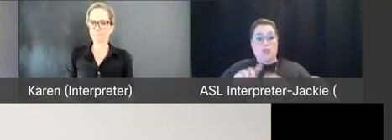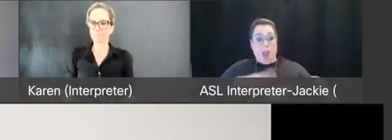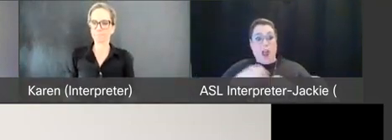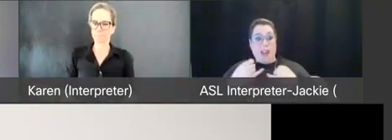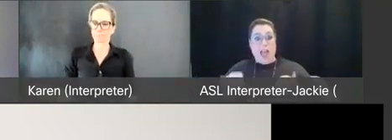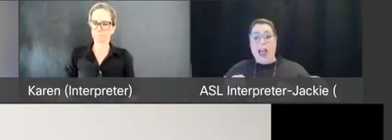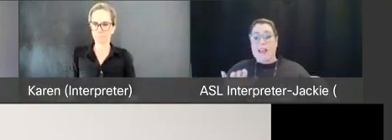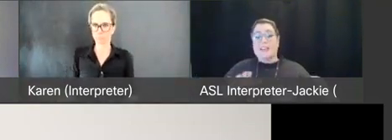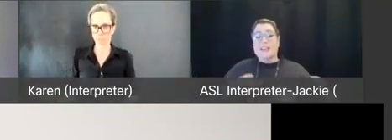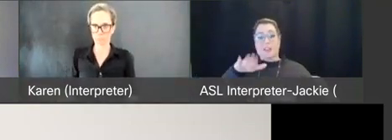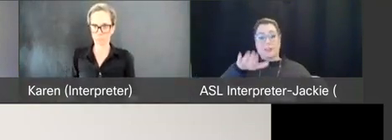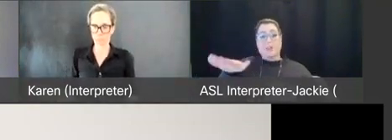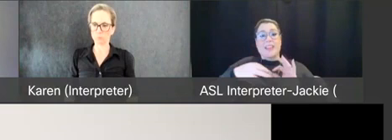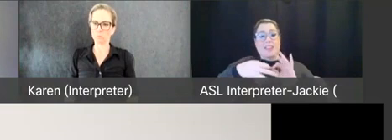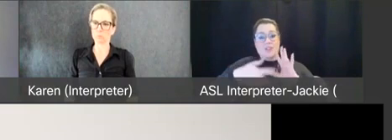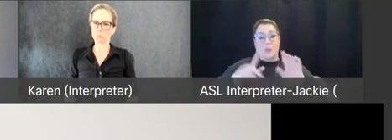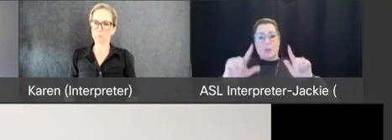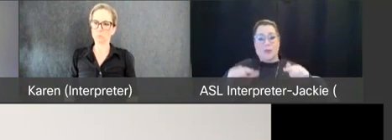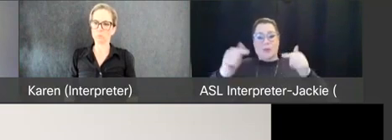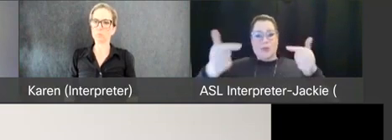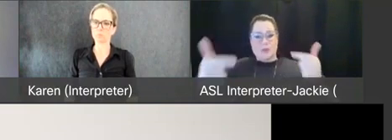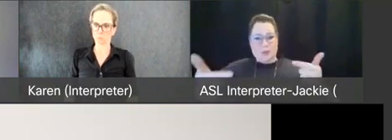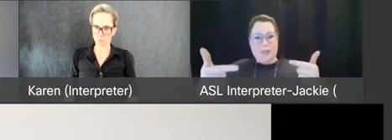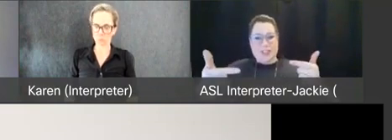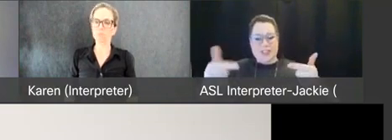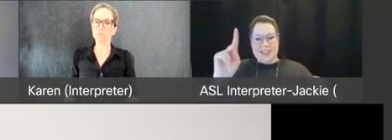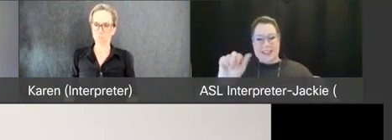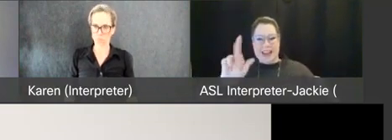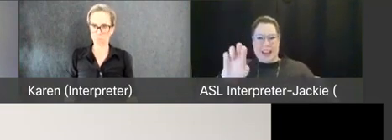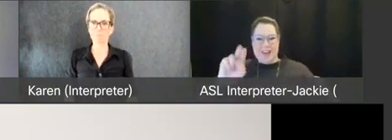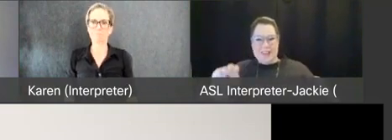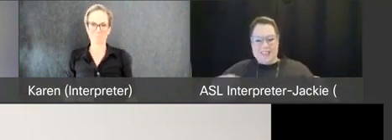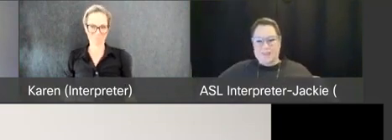checkbook.org, which is Washington Checkbook Magazine, it's a great outlet. They do